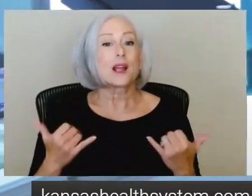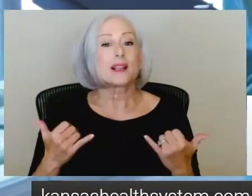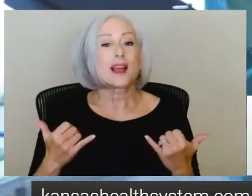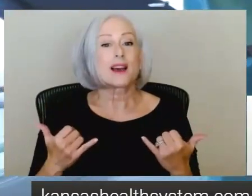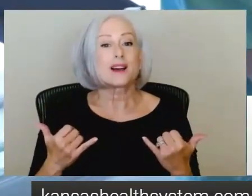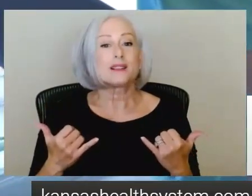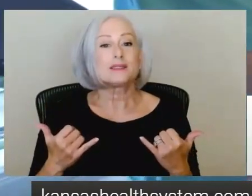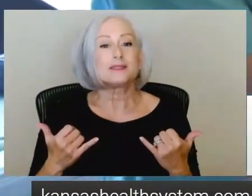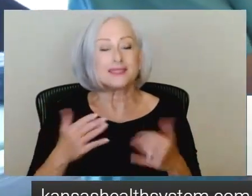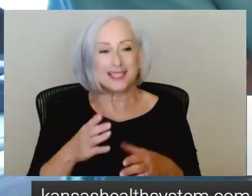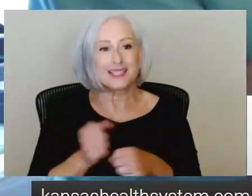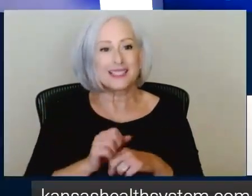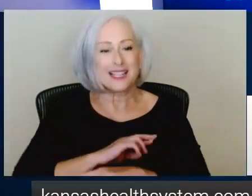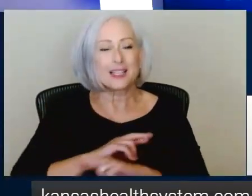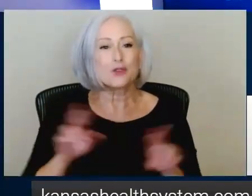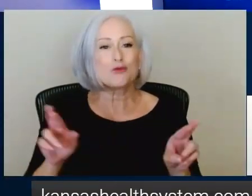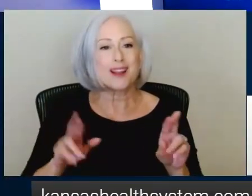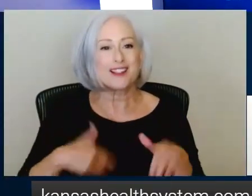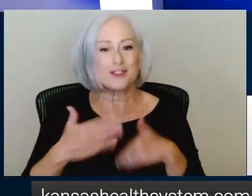her procedure.